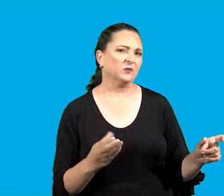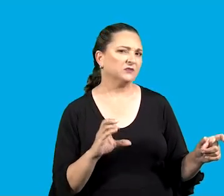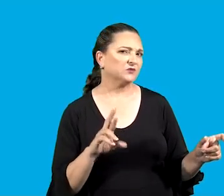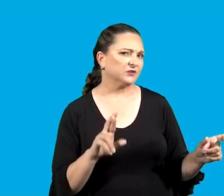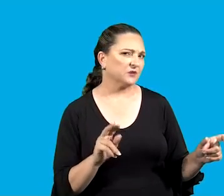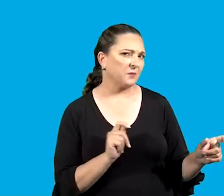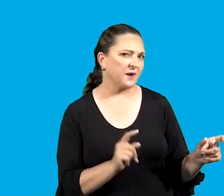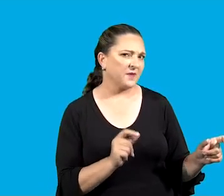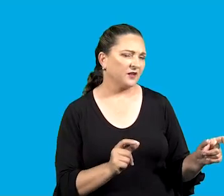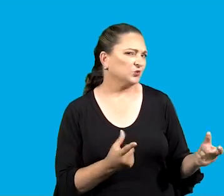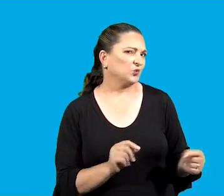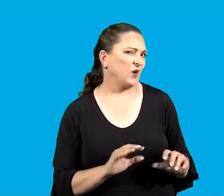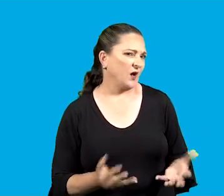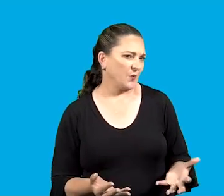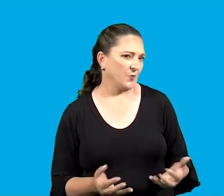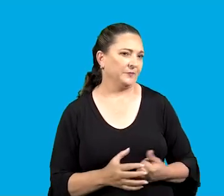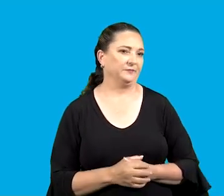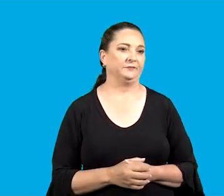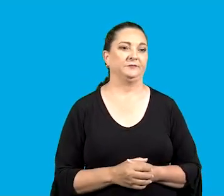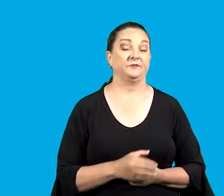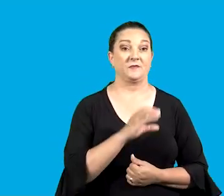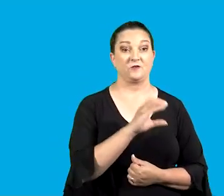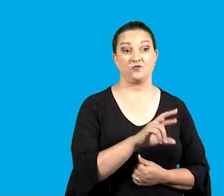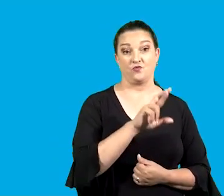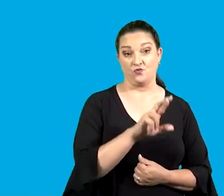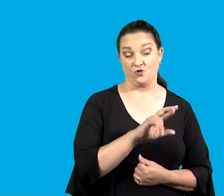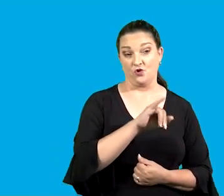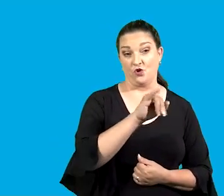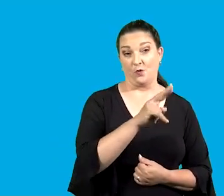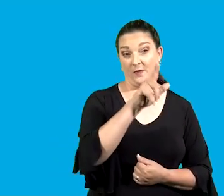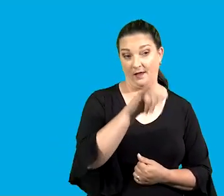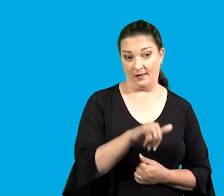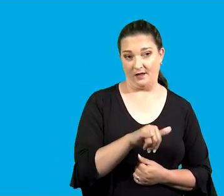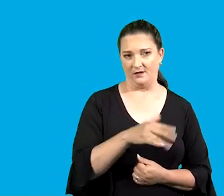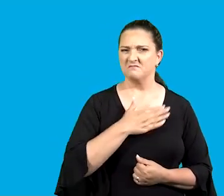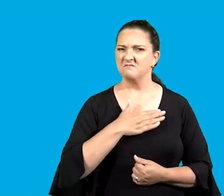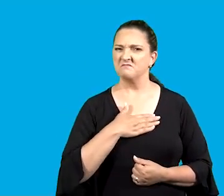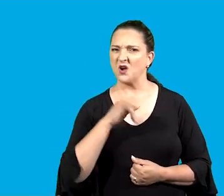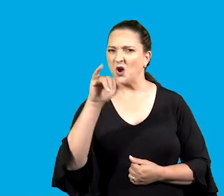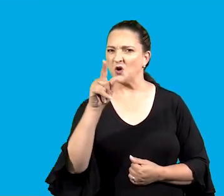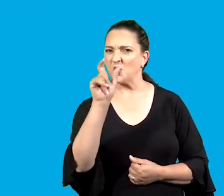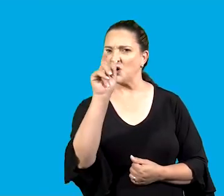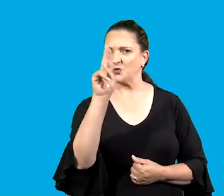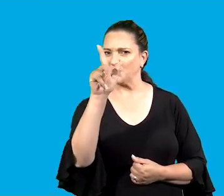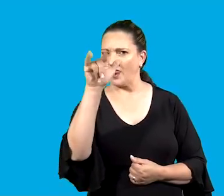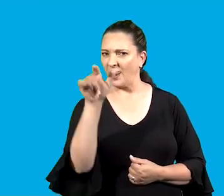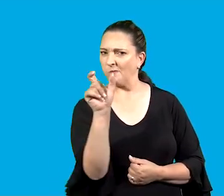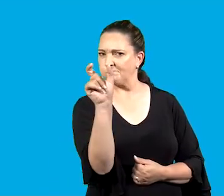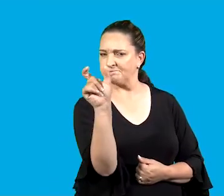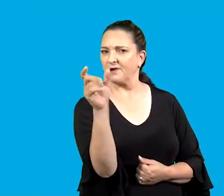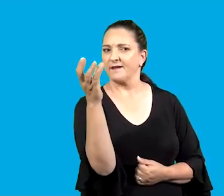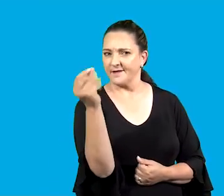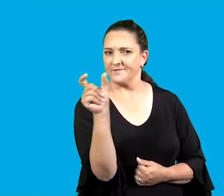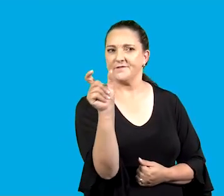How do you do that? To get the credit purchases for July, here is my July. And